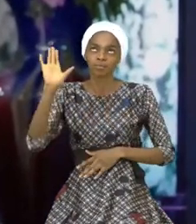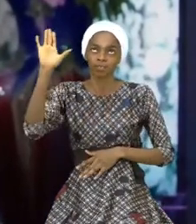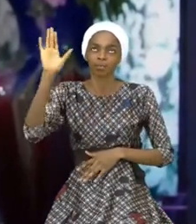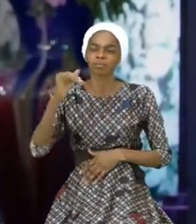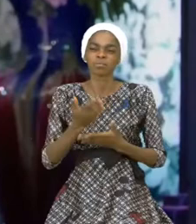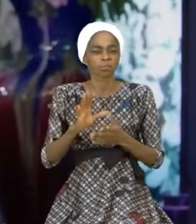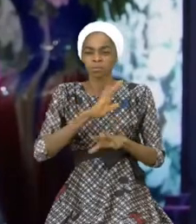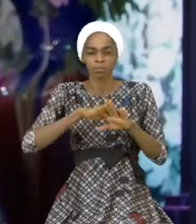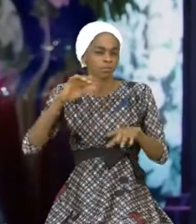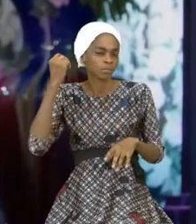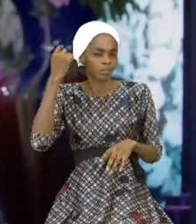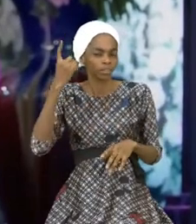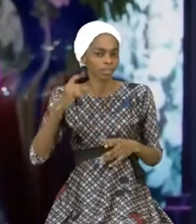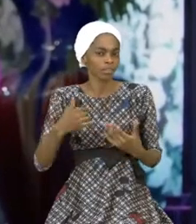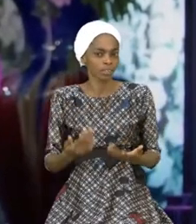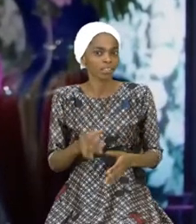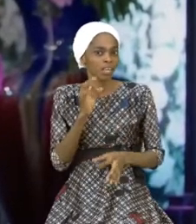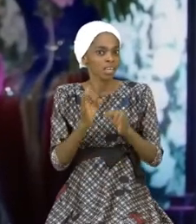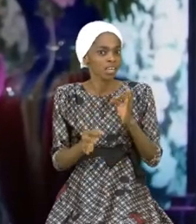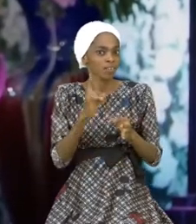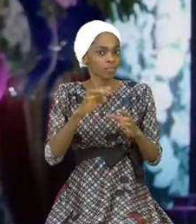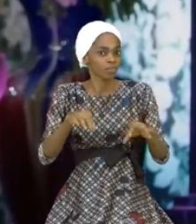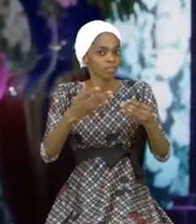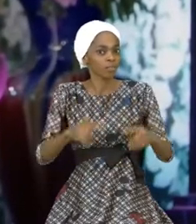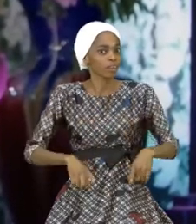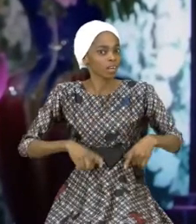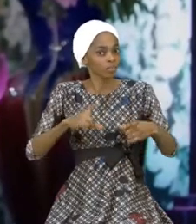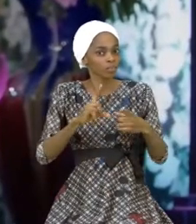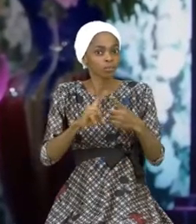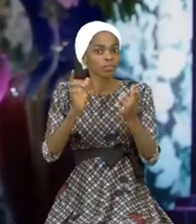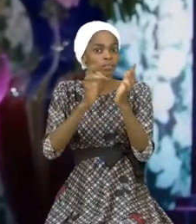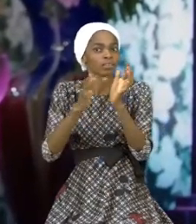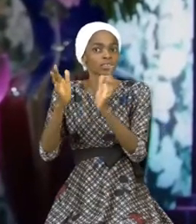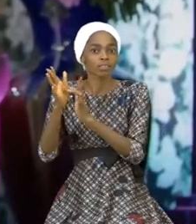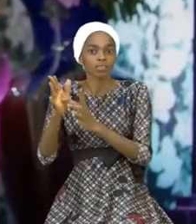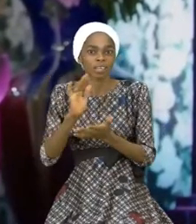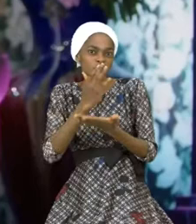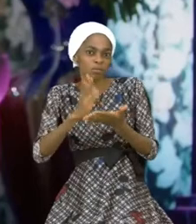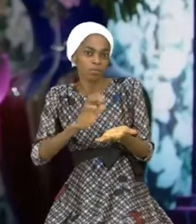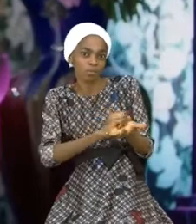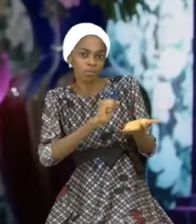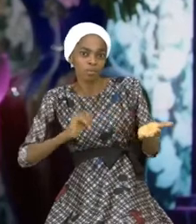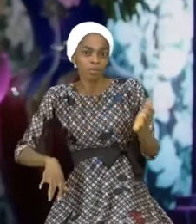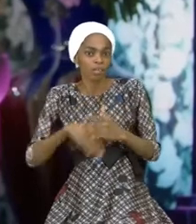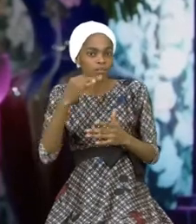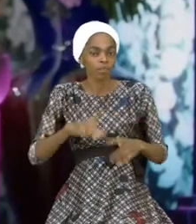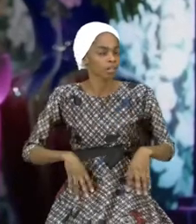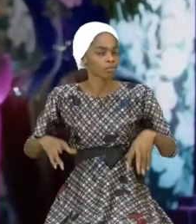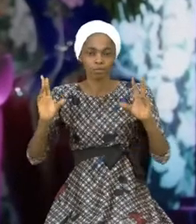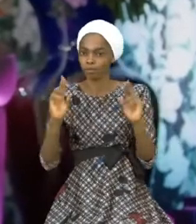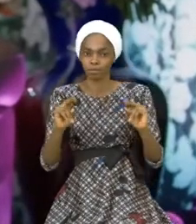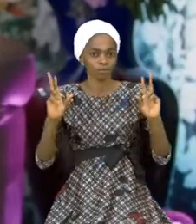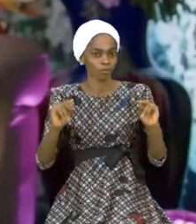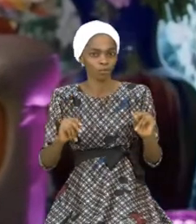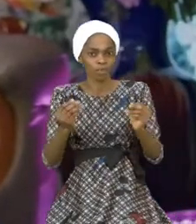Christ, that something will be subtracted out of their lives. You miss the point. Addition